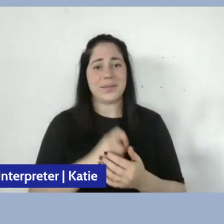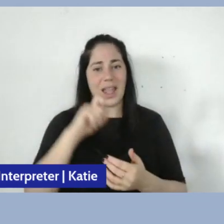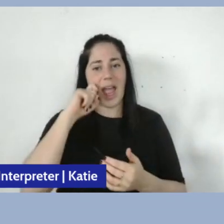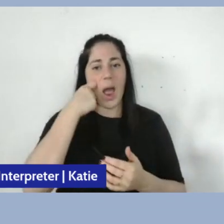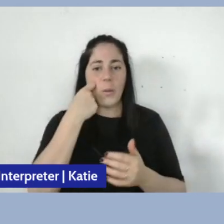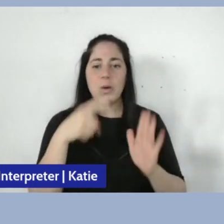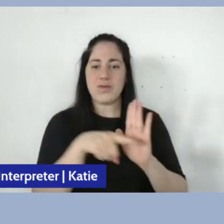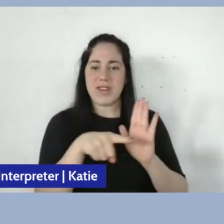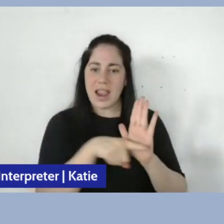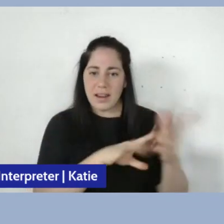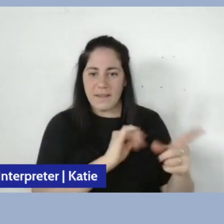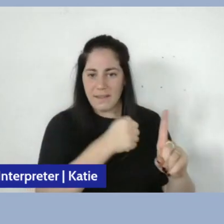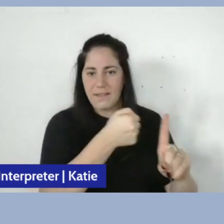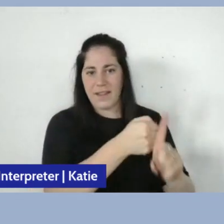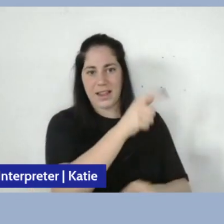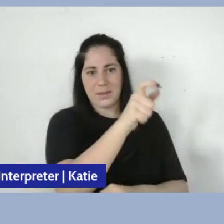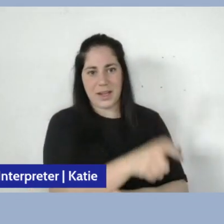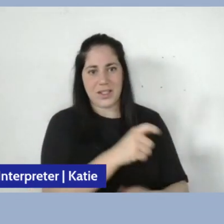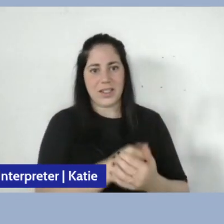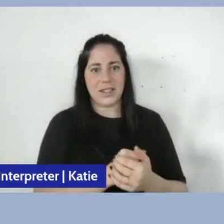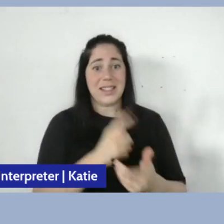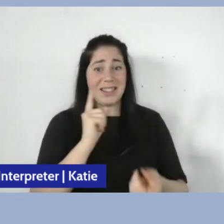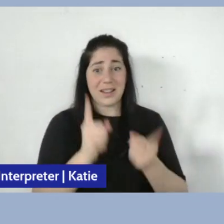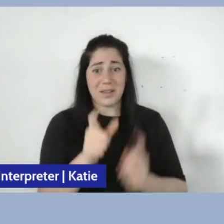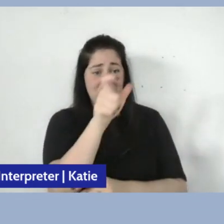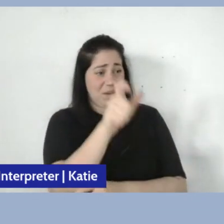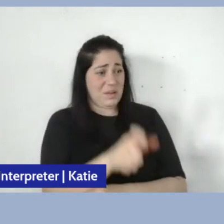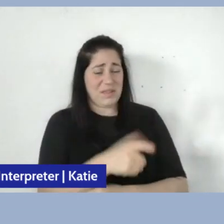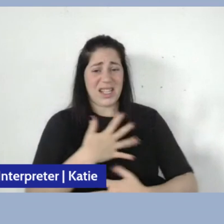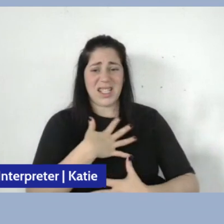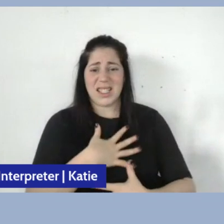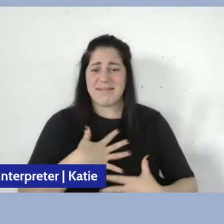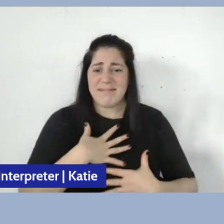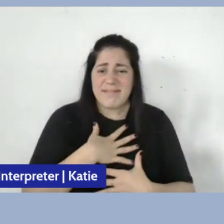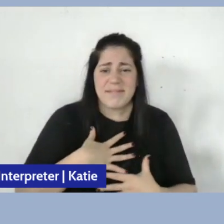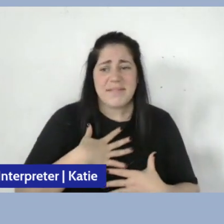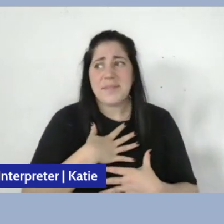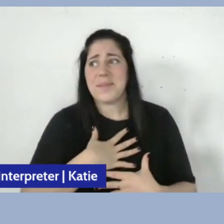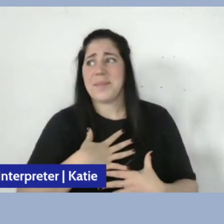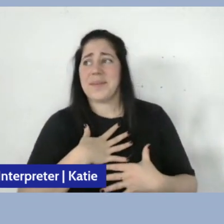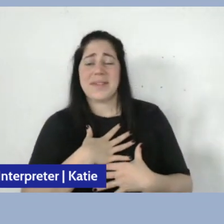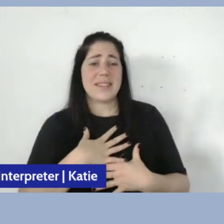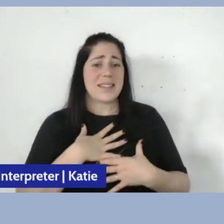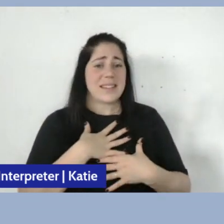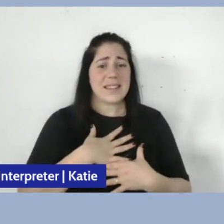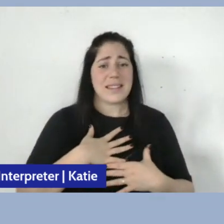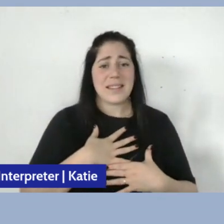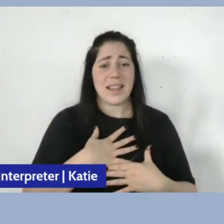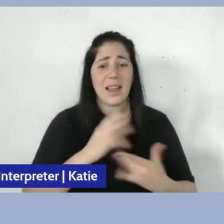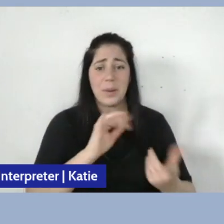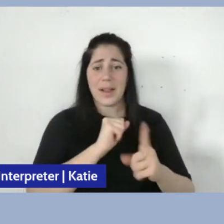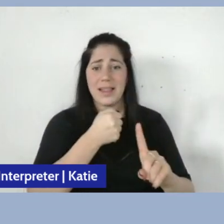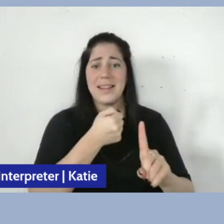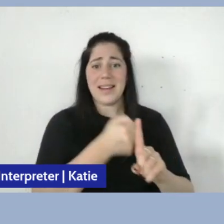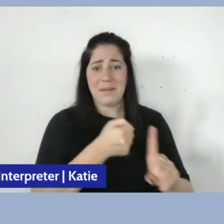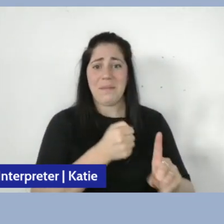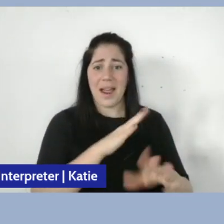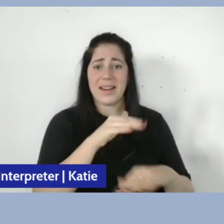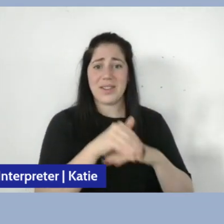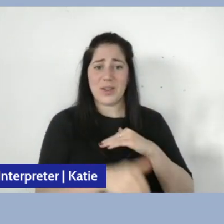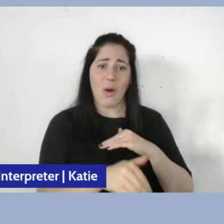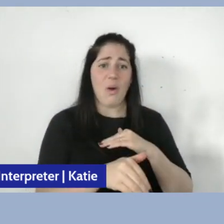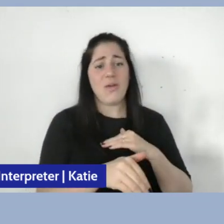Um, Sometimes if patients feel really uncomfortable with us, it may have a big impact on the way that they open up and are